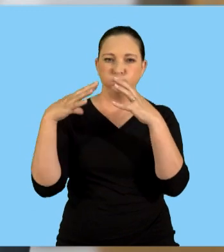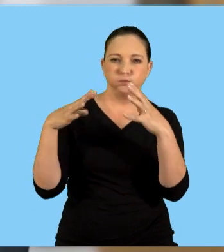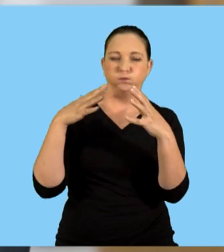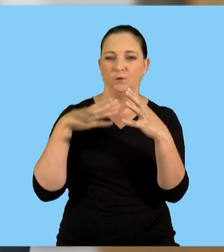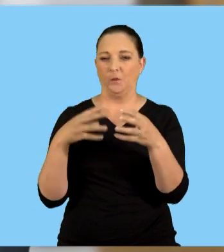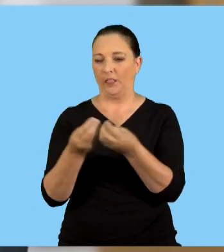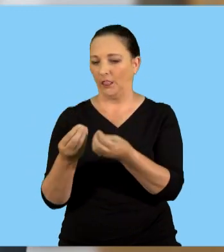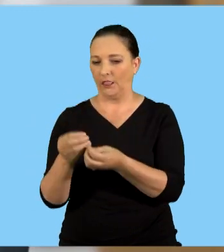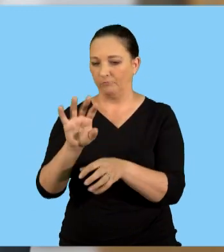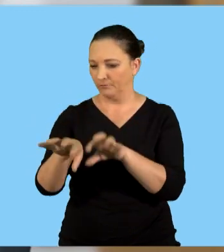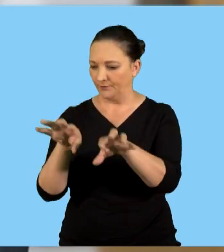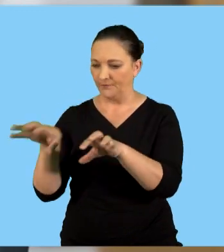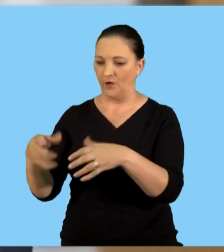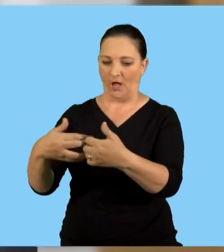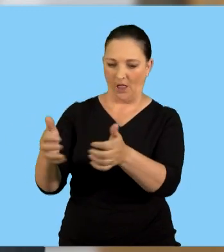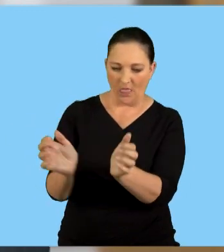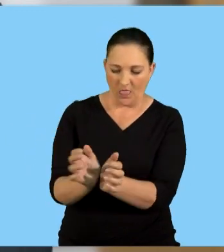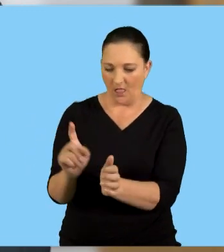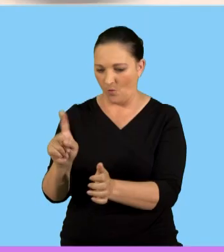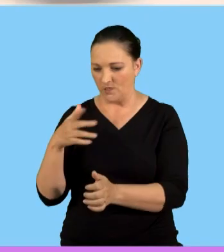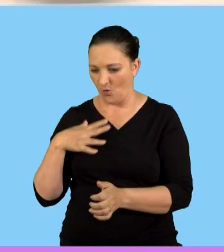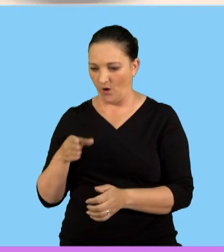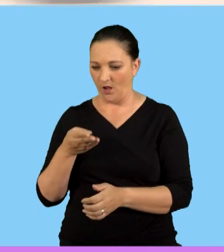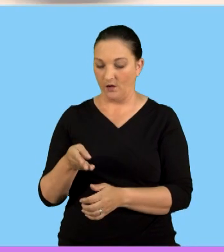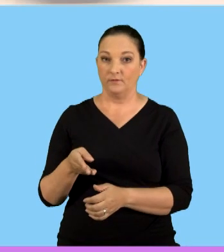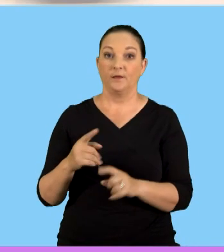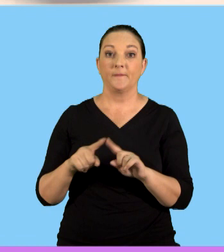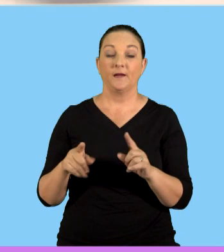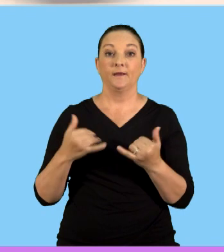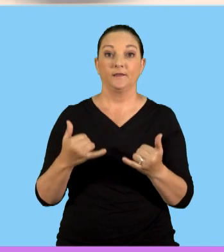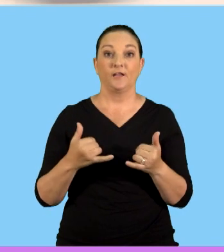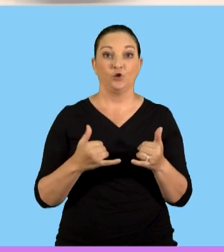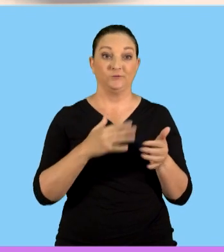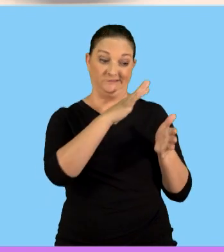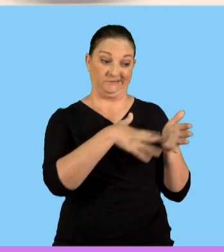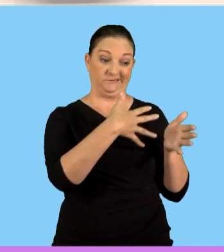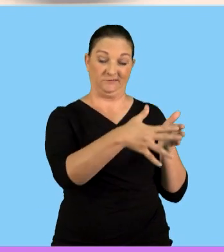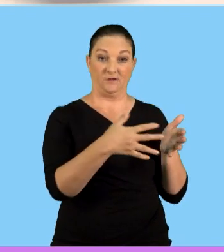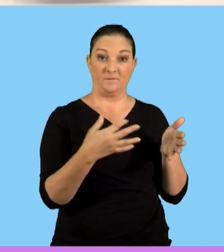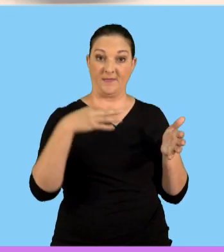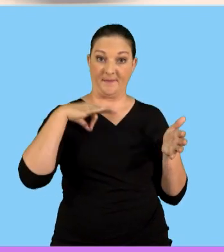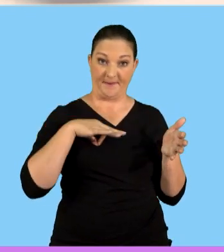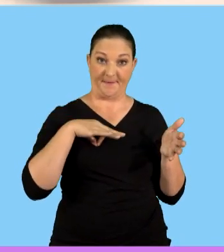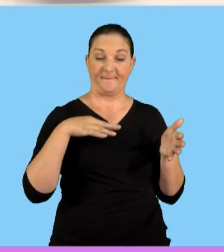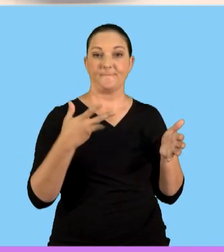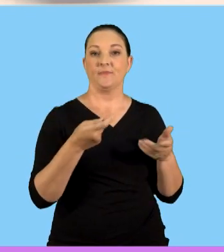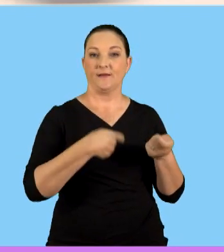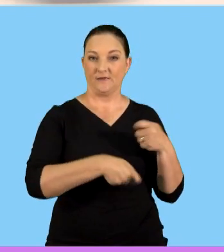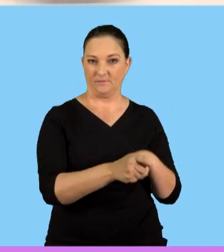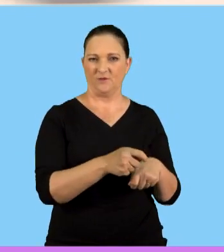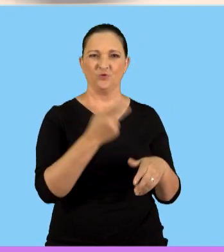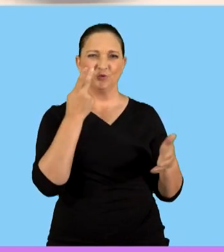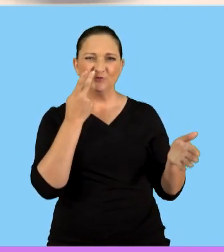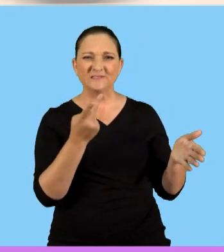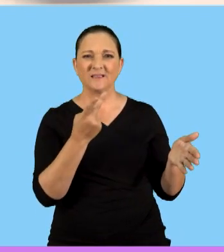decorations and all sorts of things, what type of cake you're going to have, stuff like that. And an income and expenditure statement after the event to see